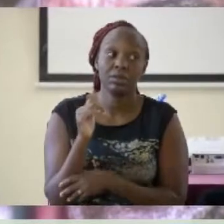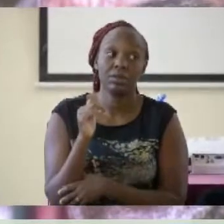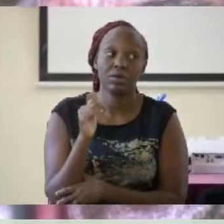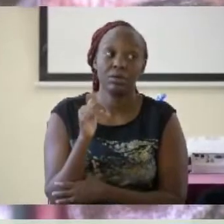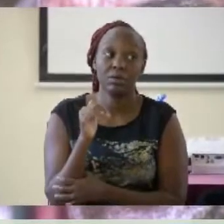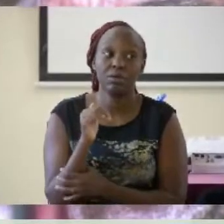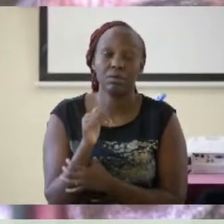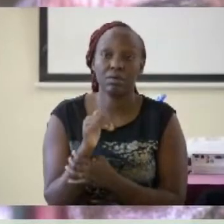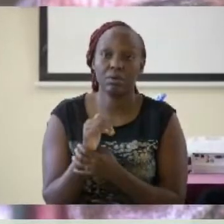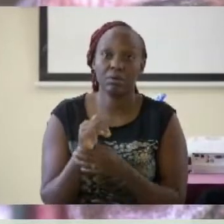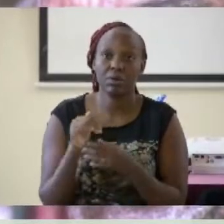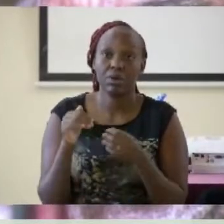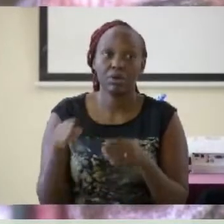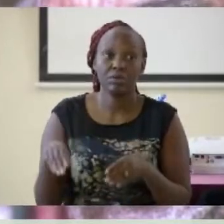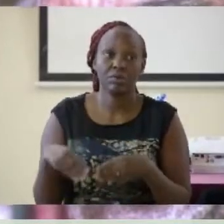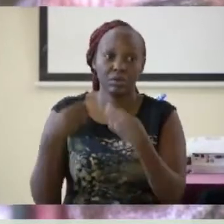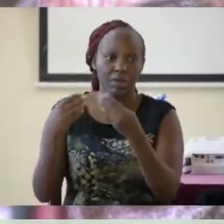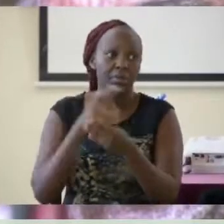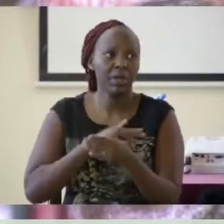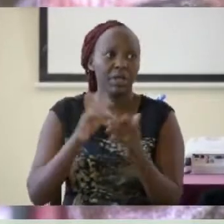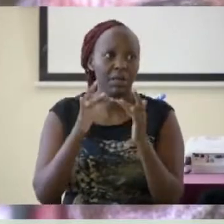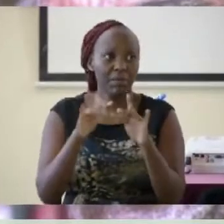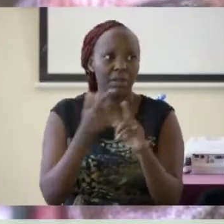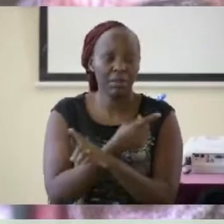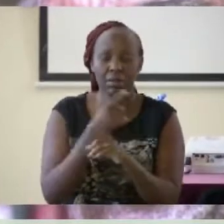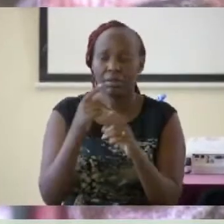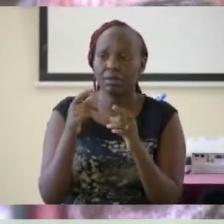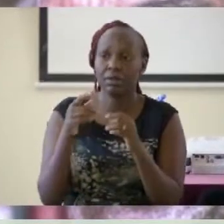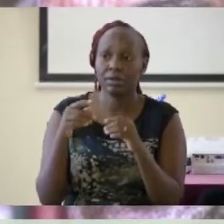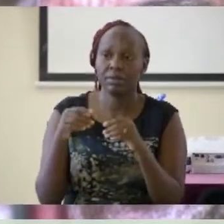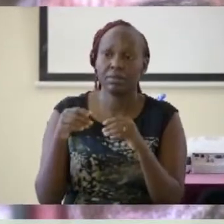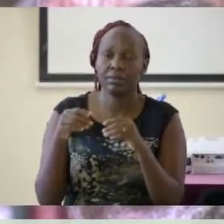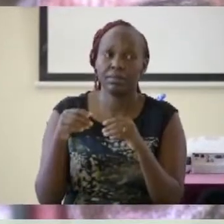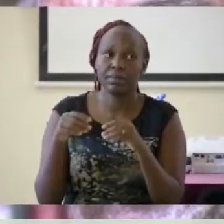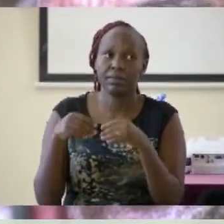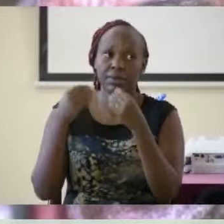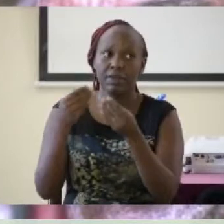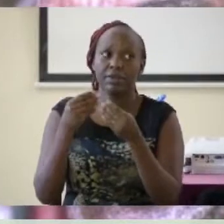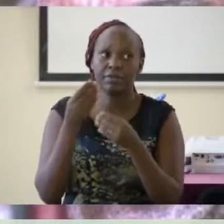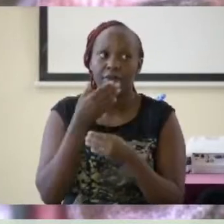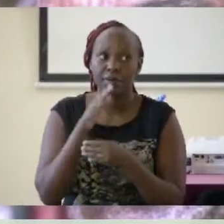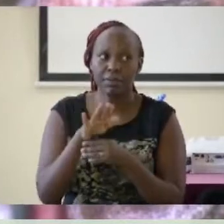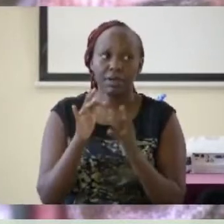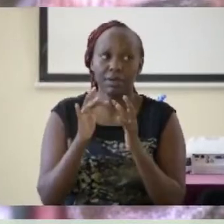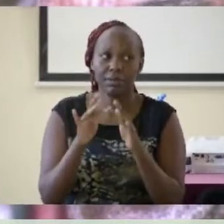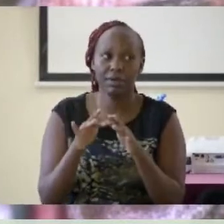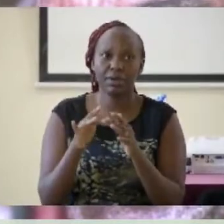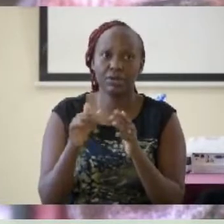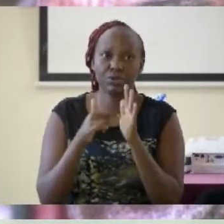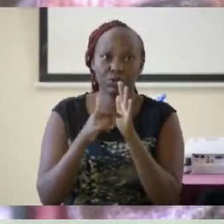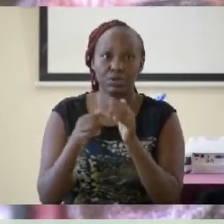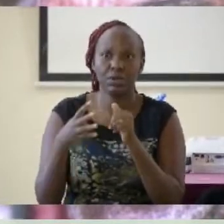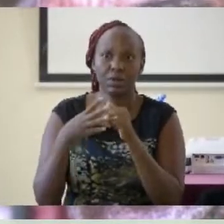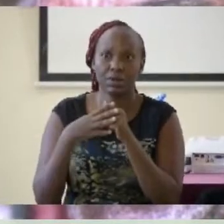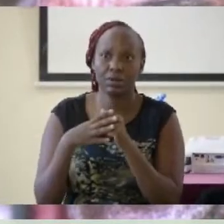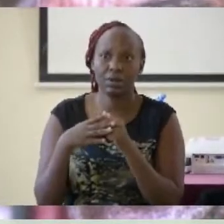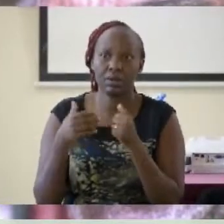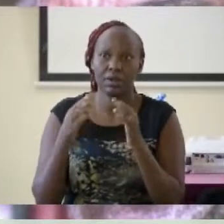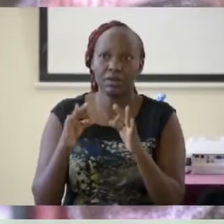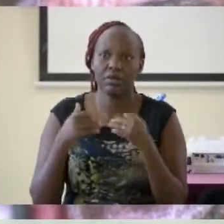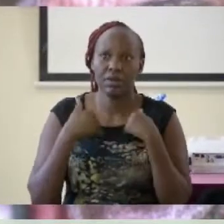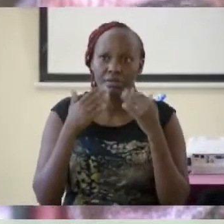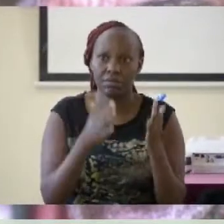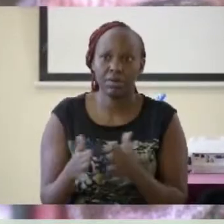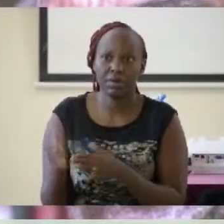beneficiaries, to enable us get feedback to verify whether their planned